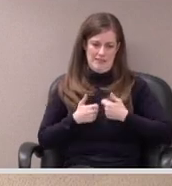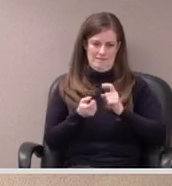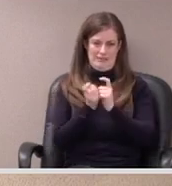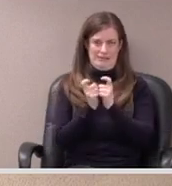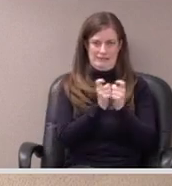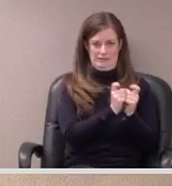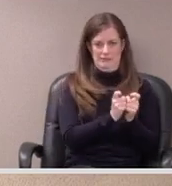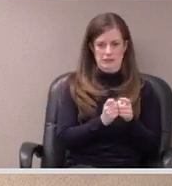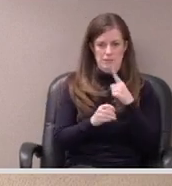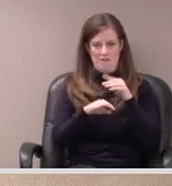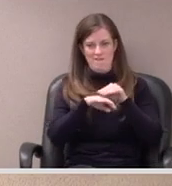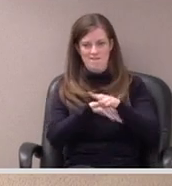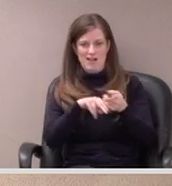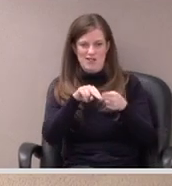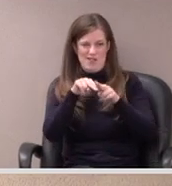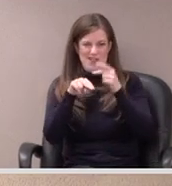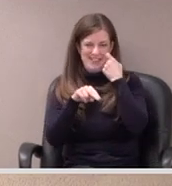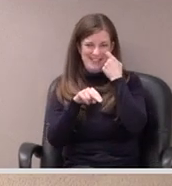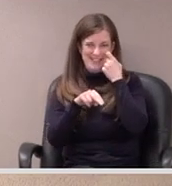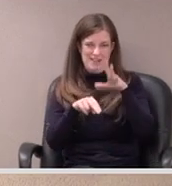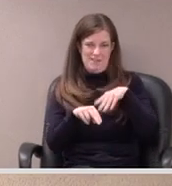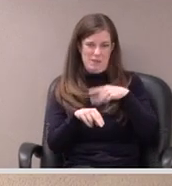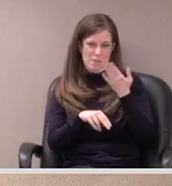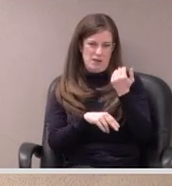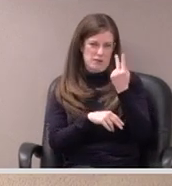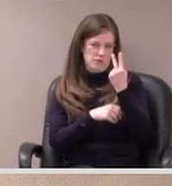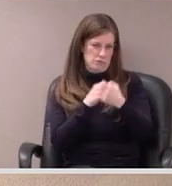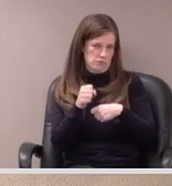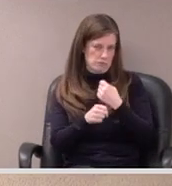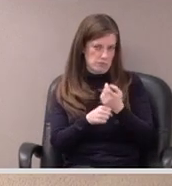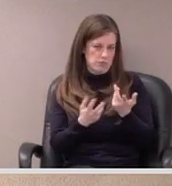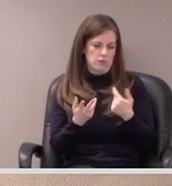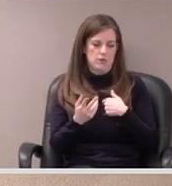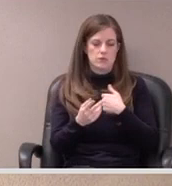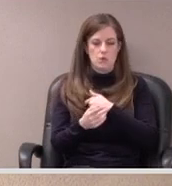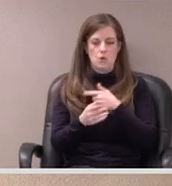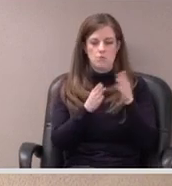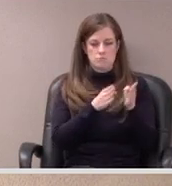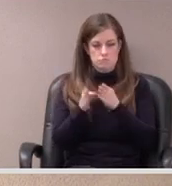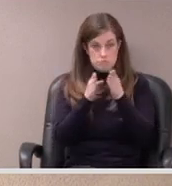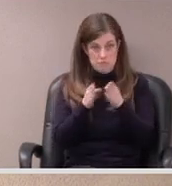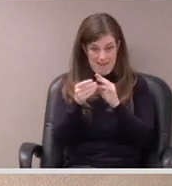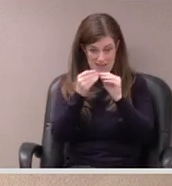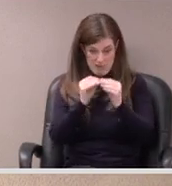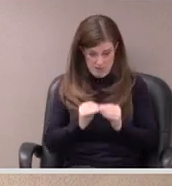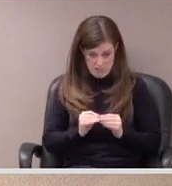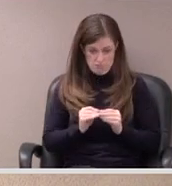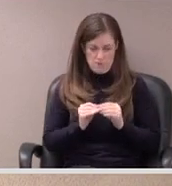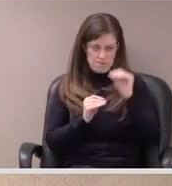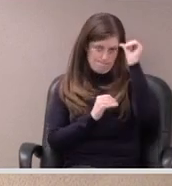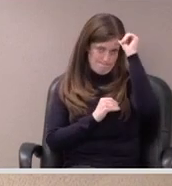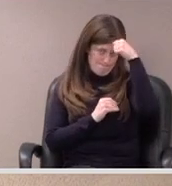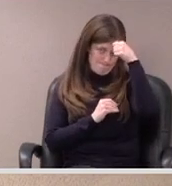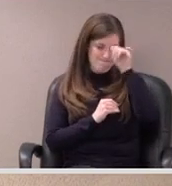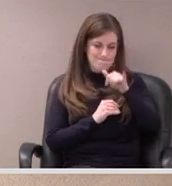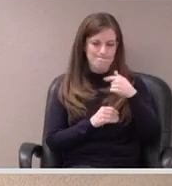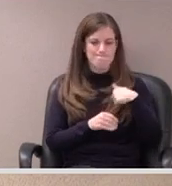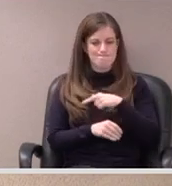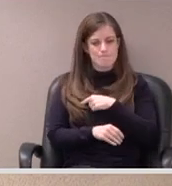that reflects the raises that they've received over the last couple of years. So as we're preparing these numbers, keeping those in mind as we